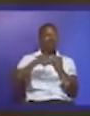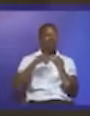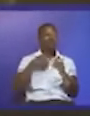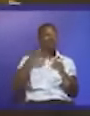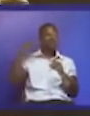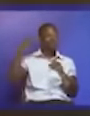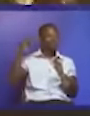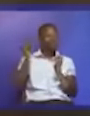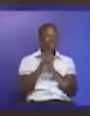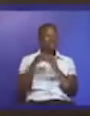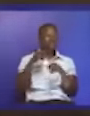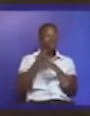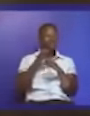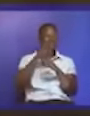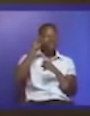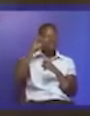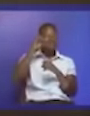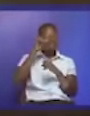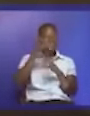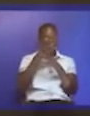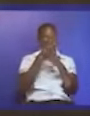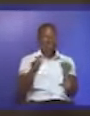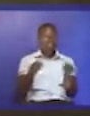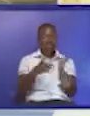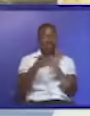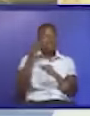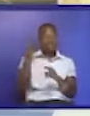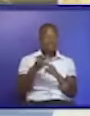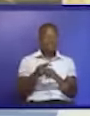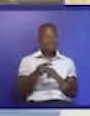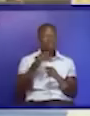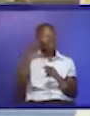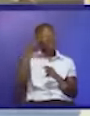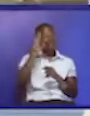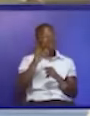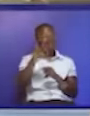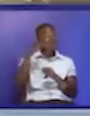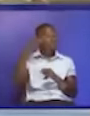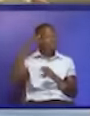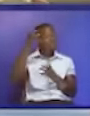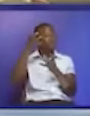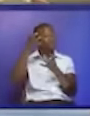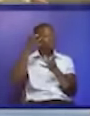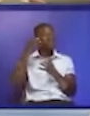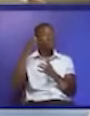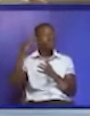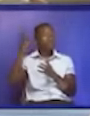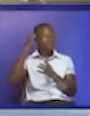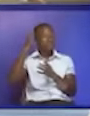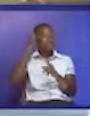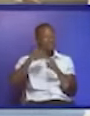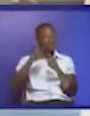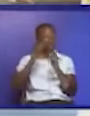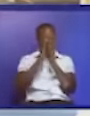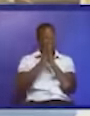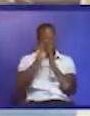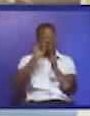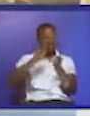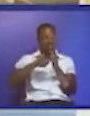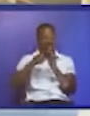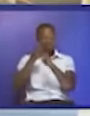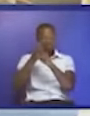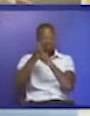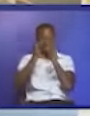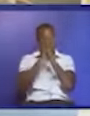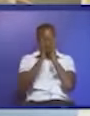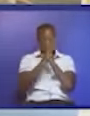means witchcraft, you perish once and for all. I don't know what sound you need to raise, but for the next 1 minute, open your mouth